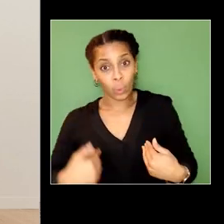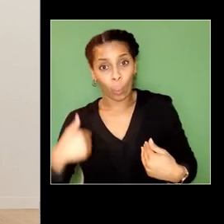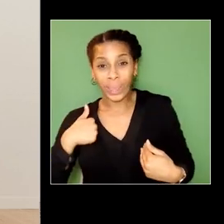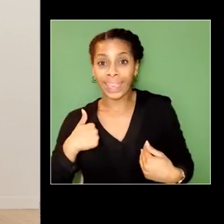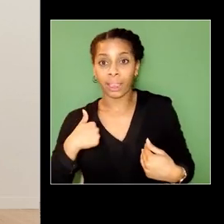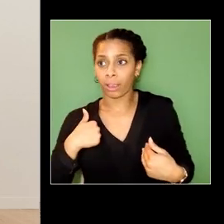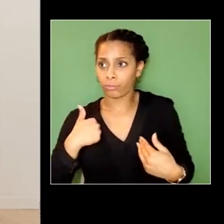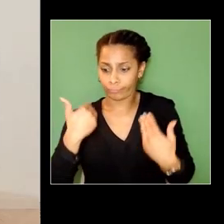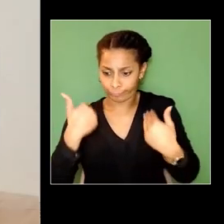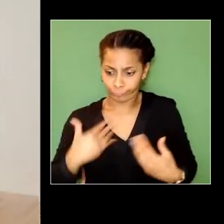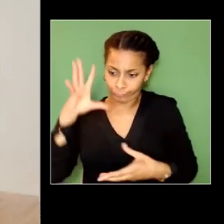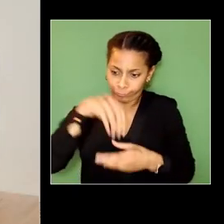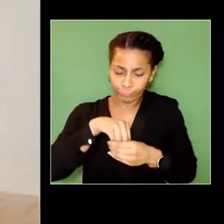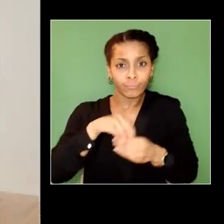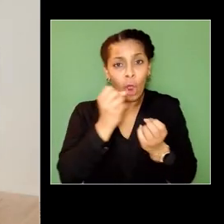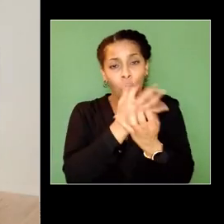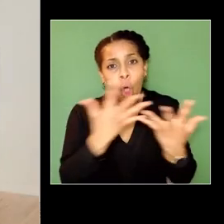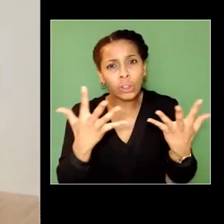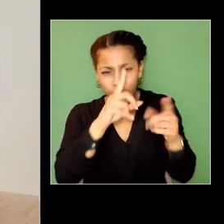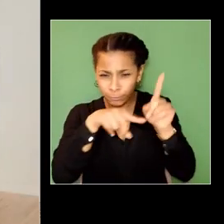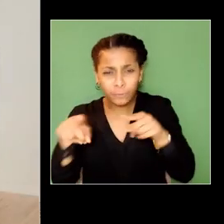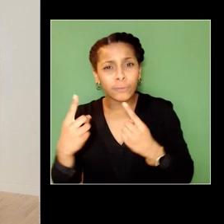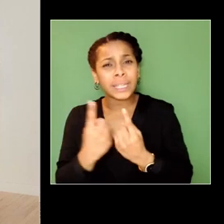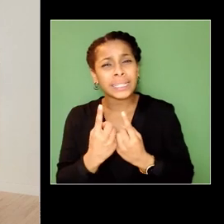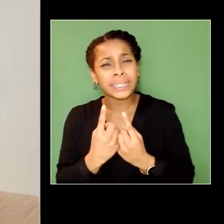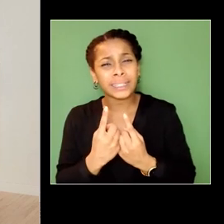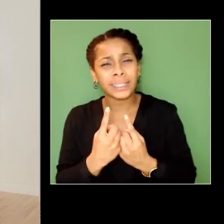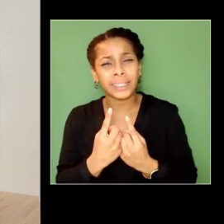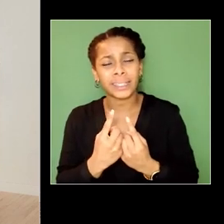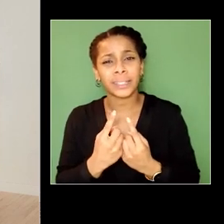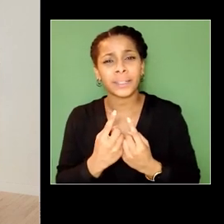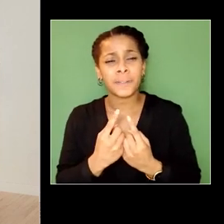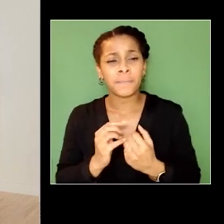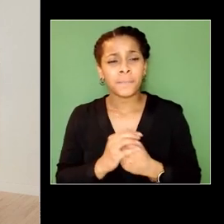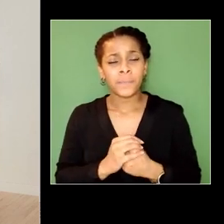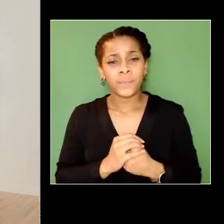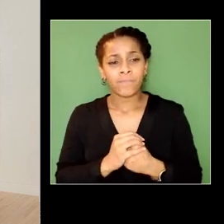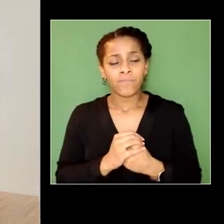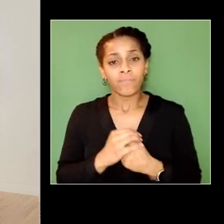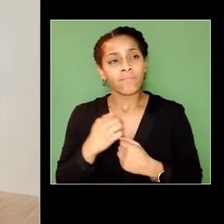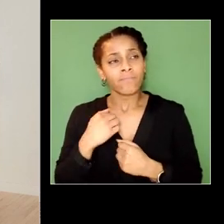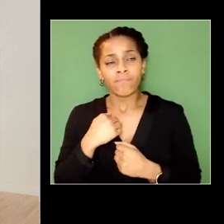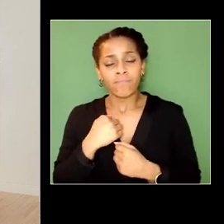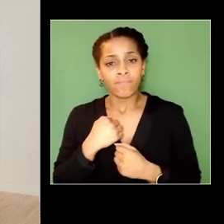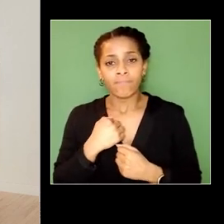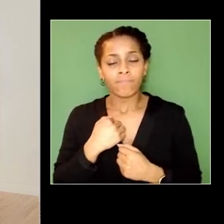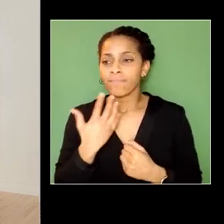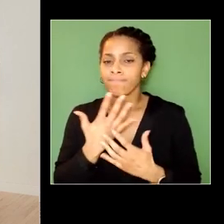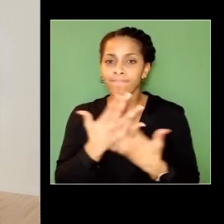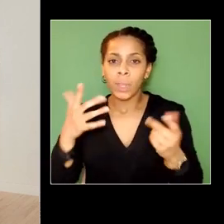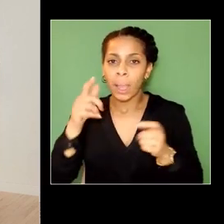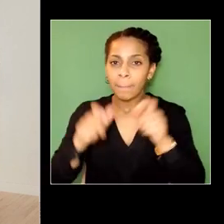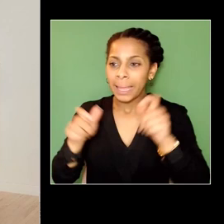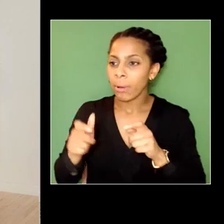My fear always in with the kinds of conversations that I think people are trying to have with me about race and representation